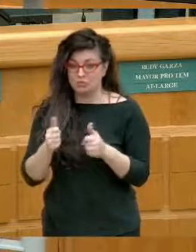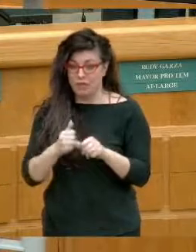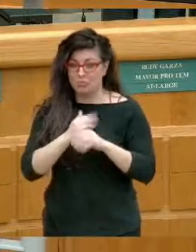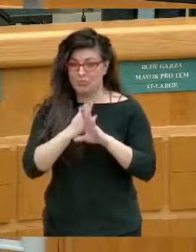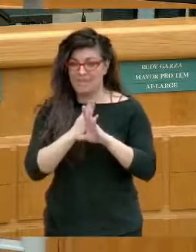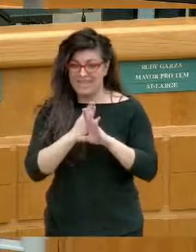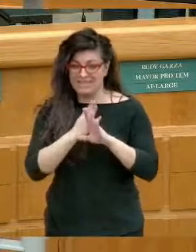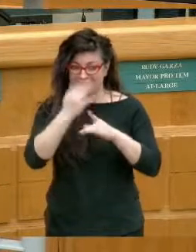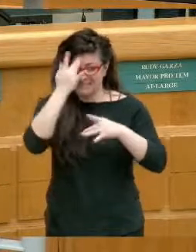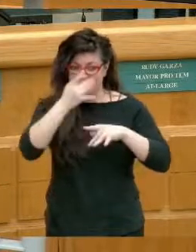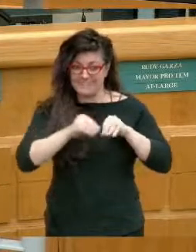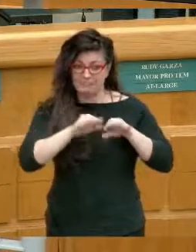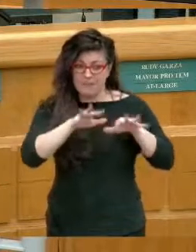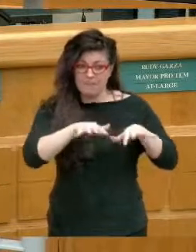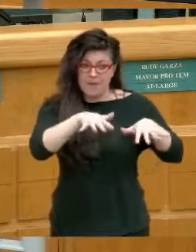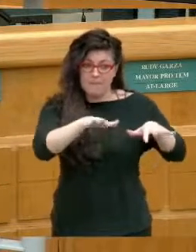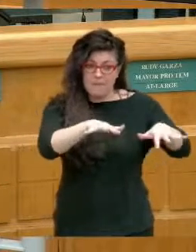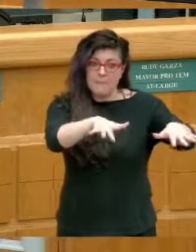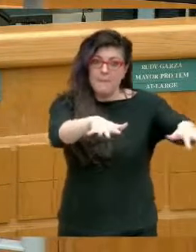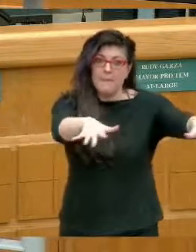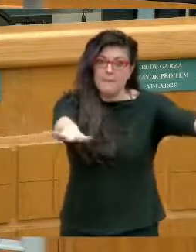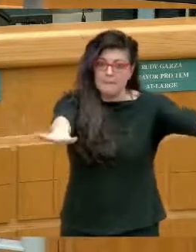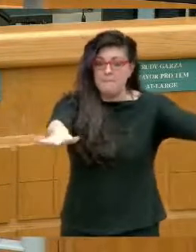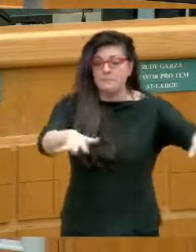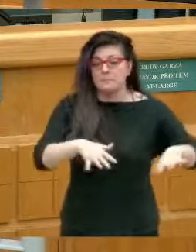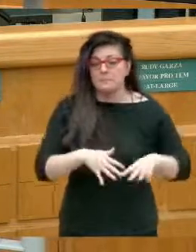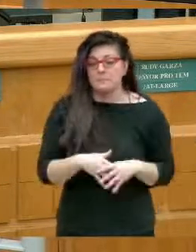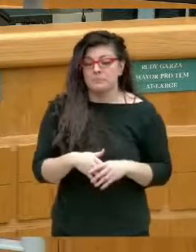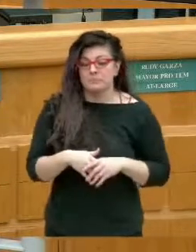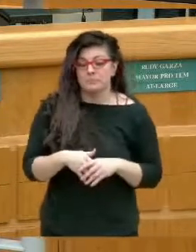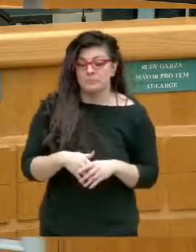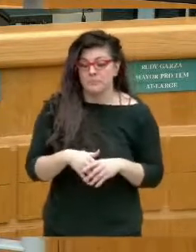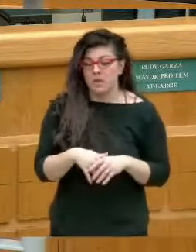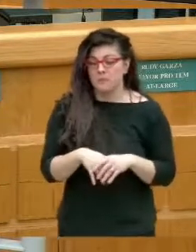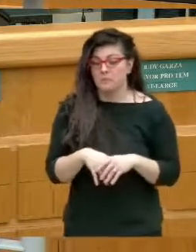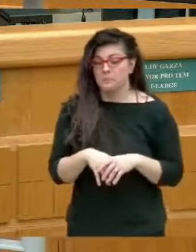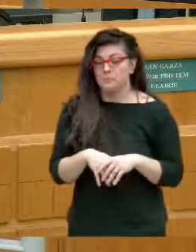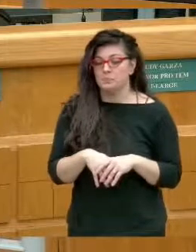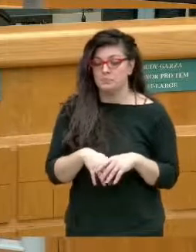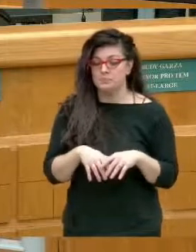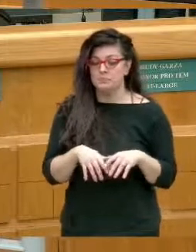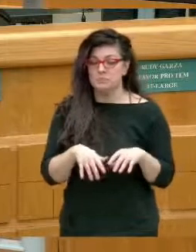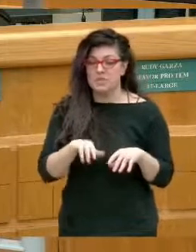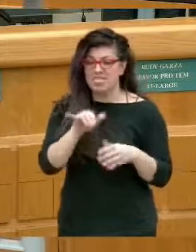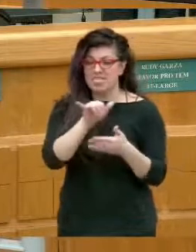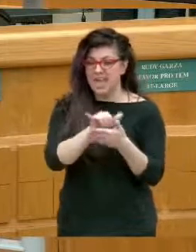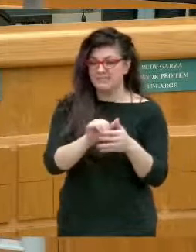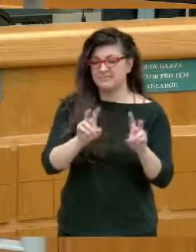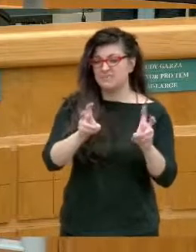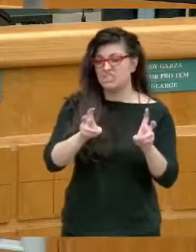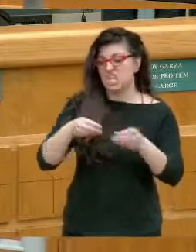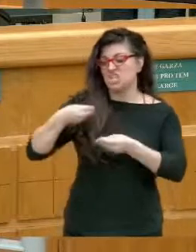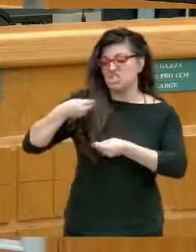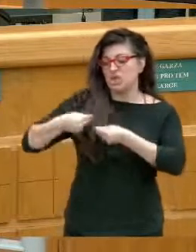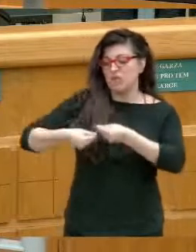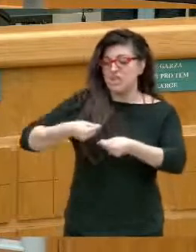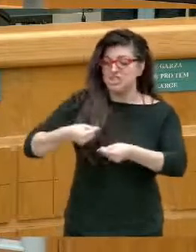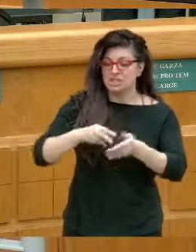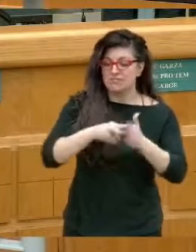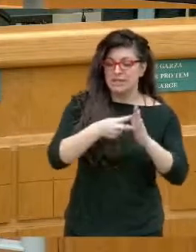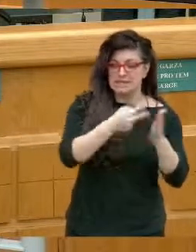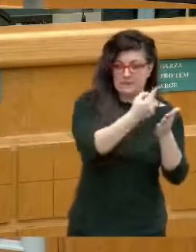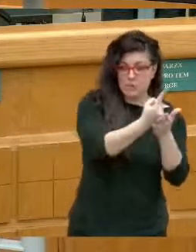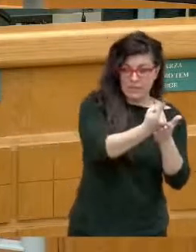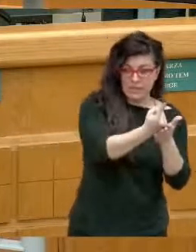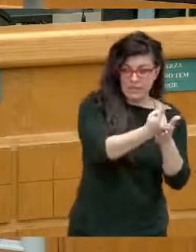that are getting infected generation after generation, so that's week after week here, lower. So the difference between 103